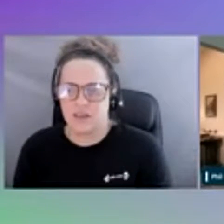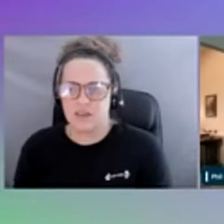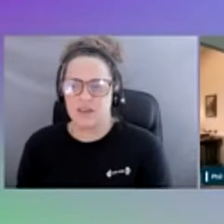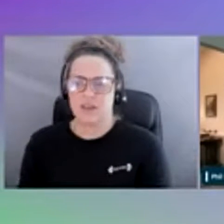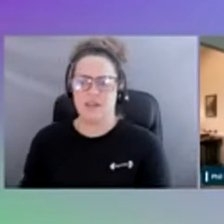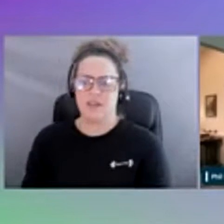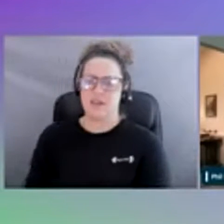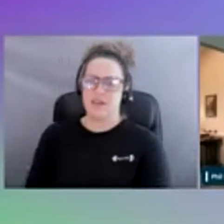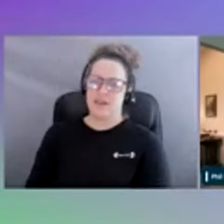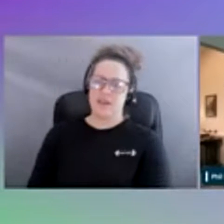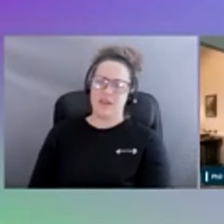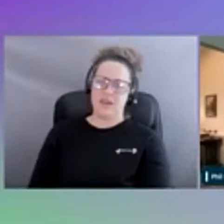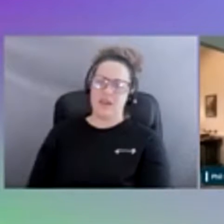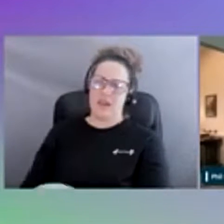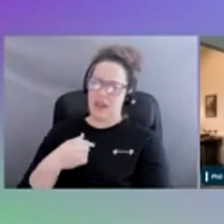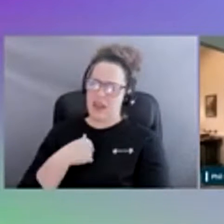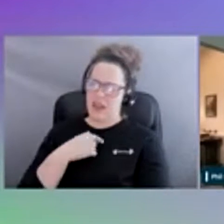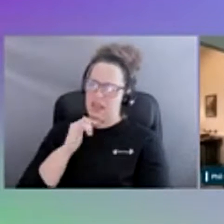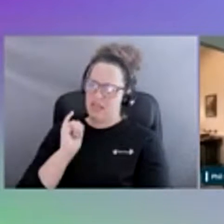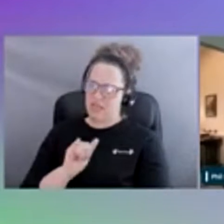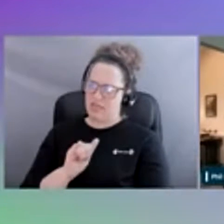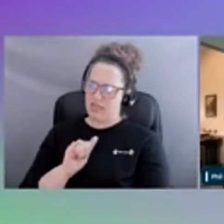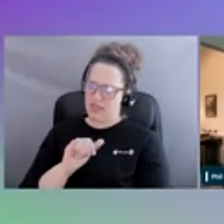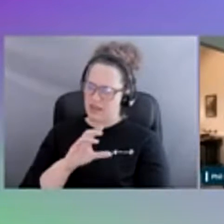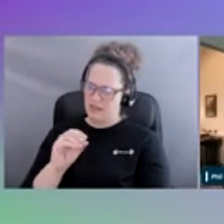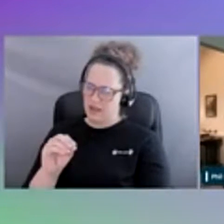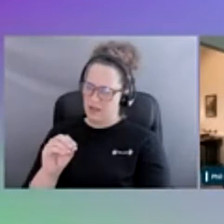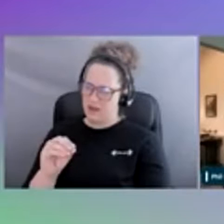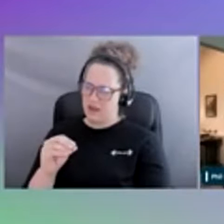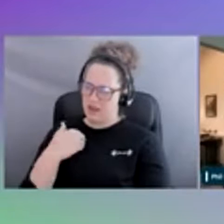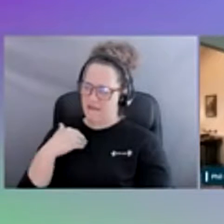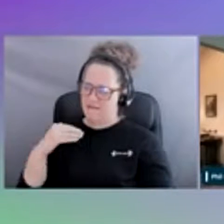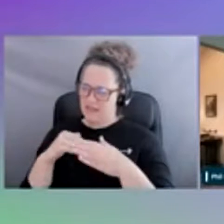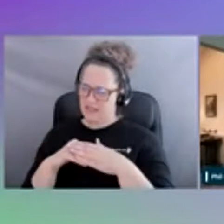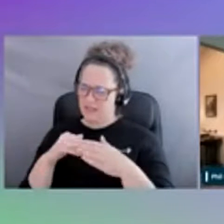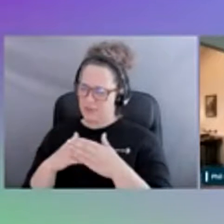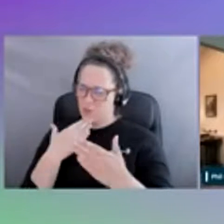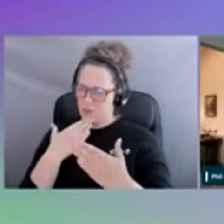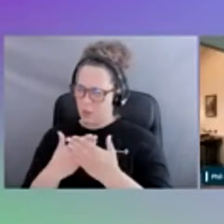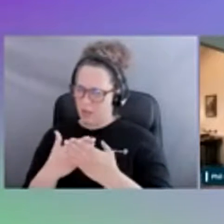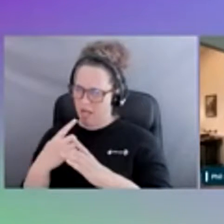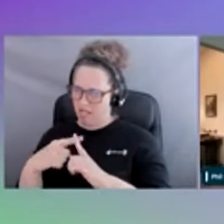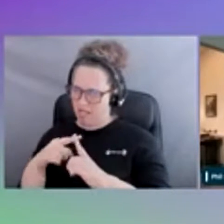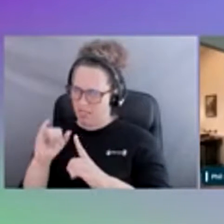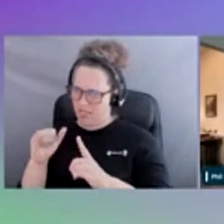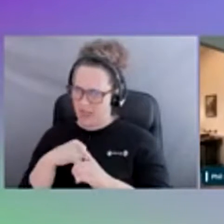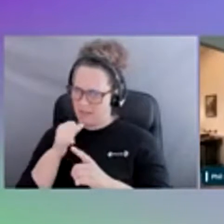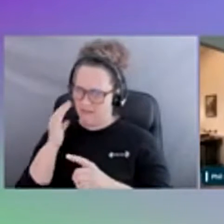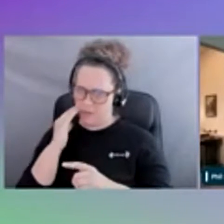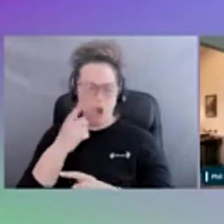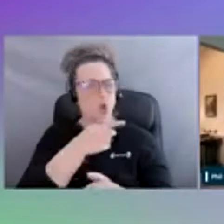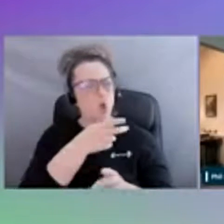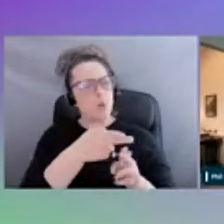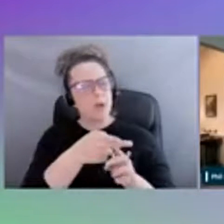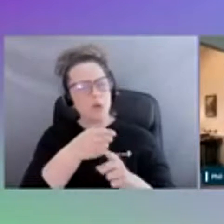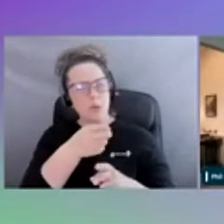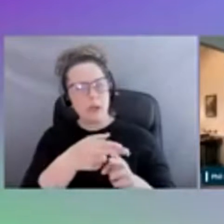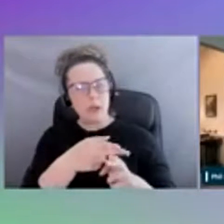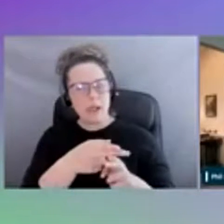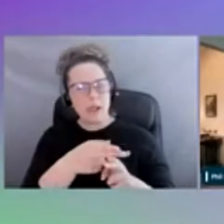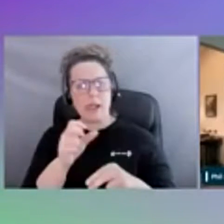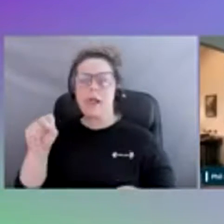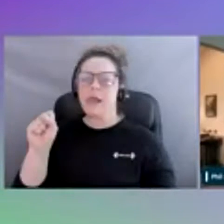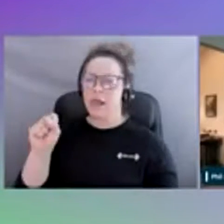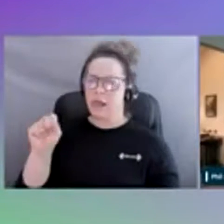the public leaderboard. Is this a leaderboard with companies that are doing accessibility really well? Well, the one you mentioned, she's referring to the one you talked